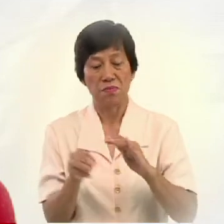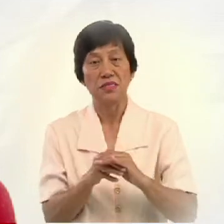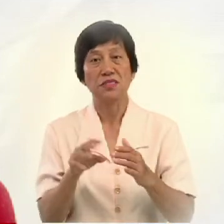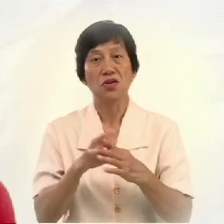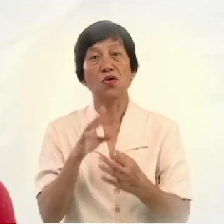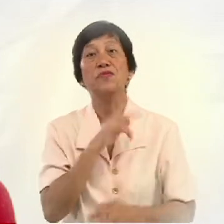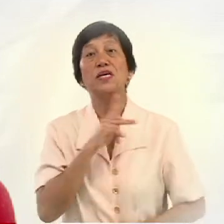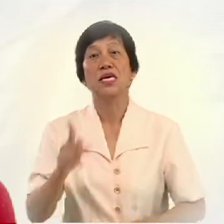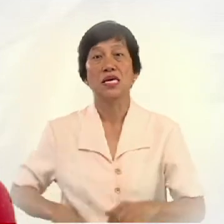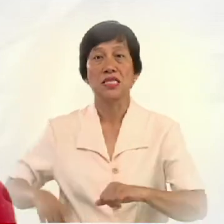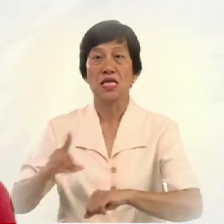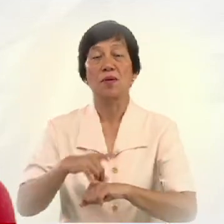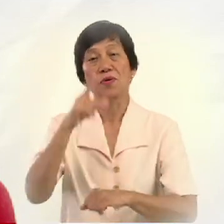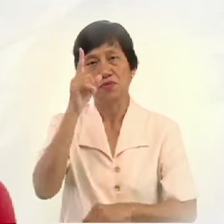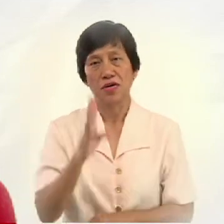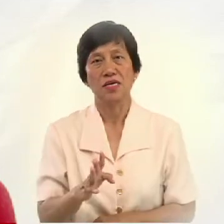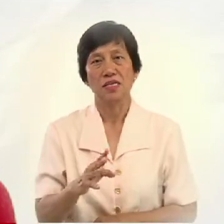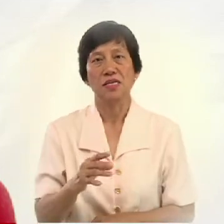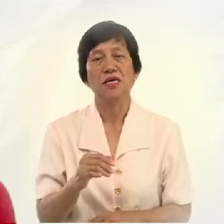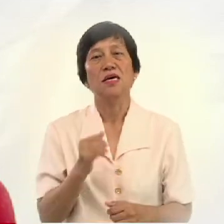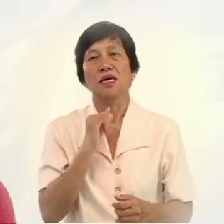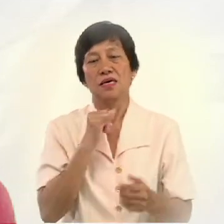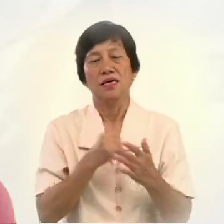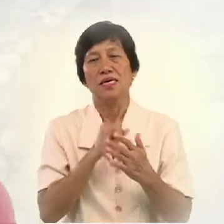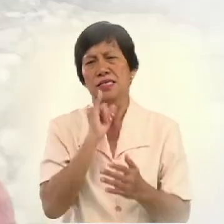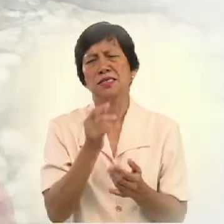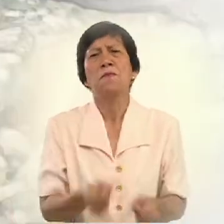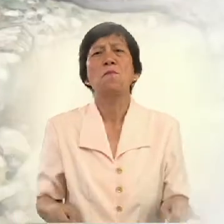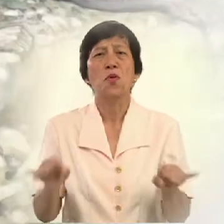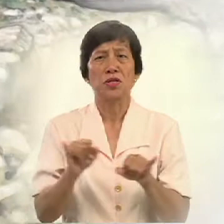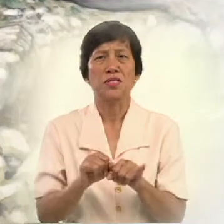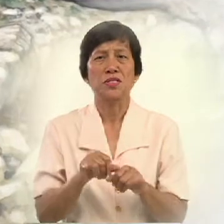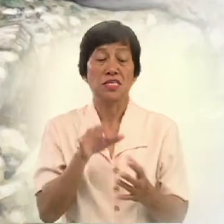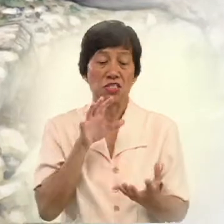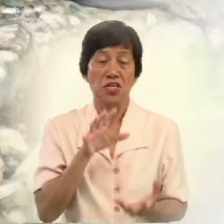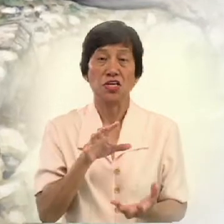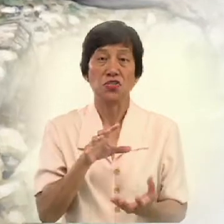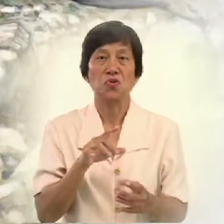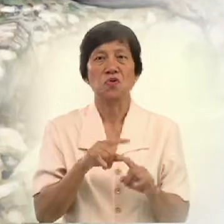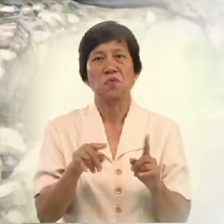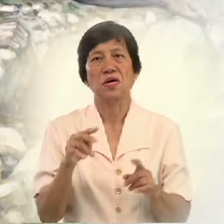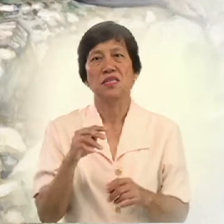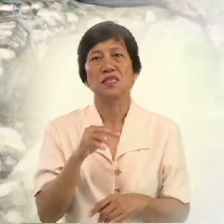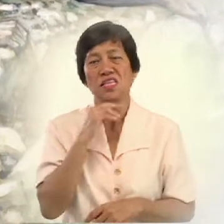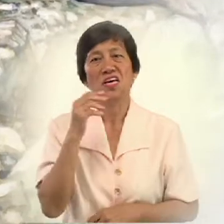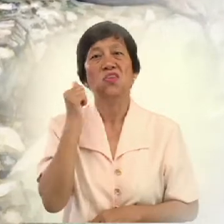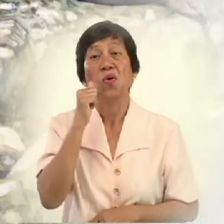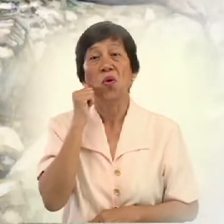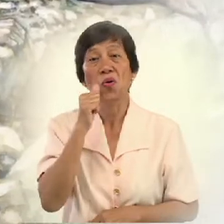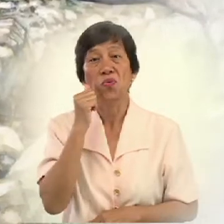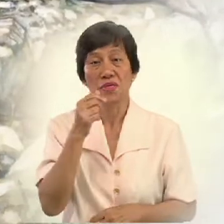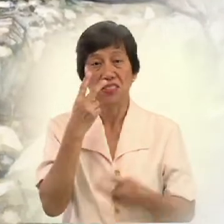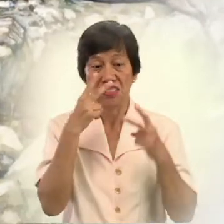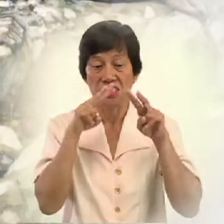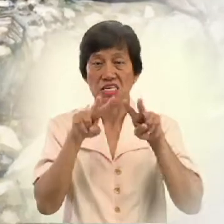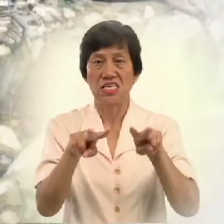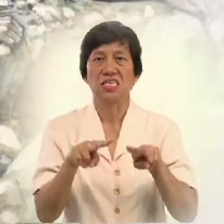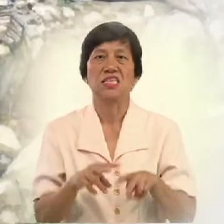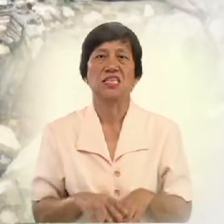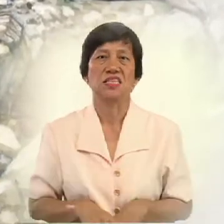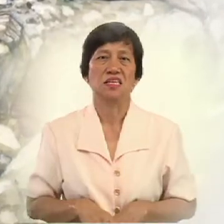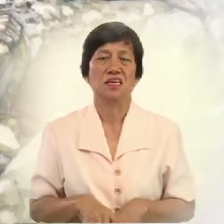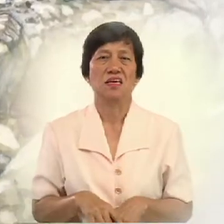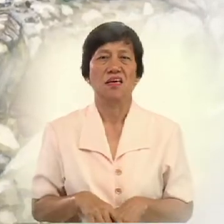That's one part of the mystery of the kingdom of God. It is important. It is a treasure, but not